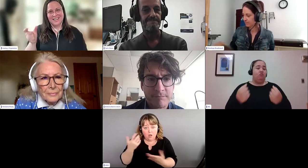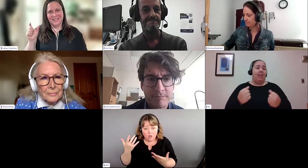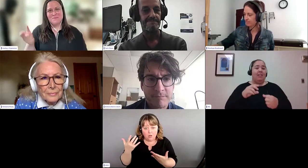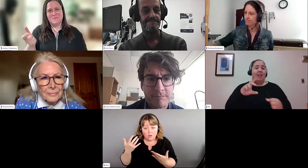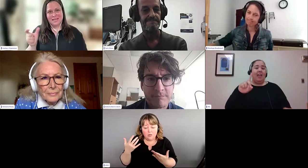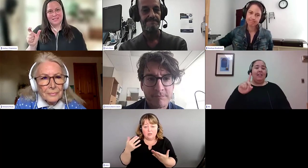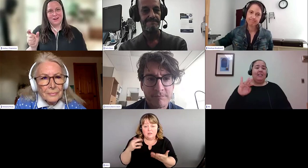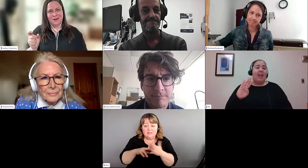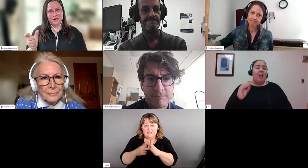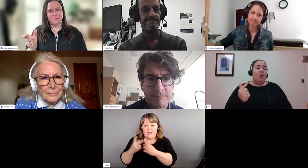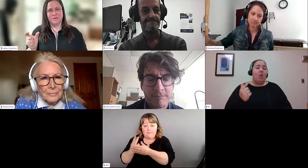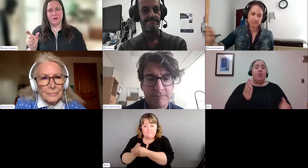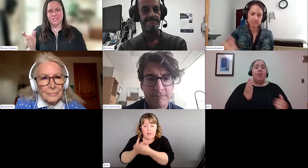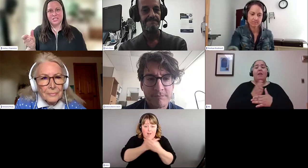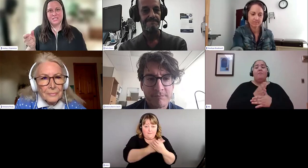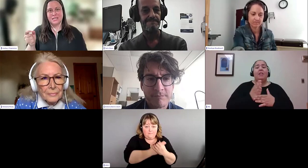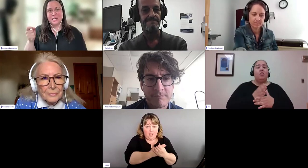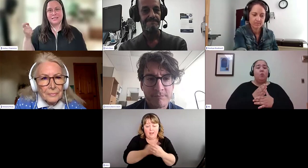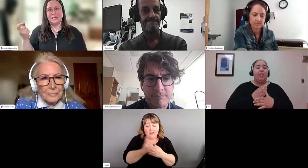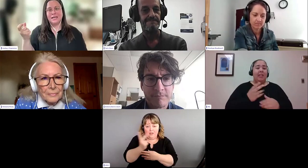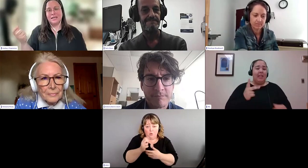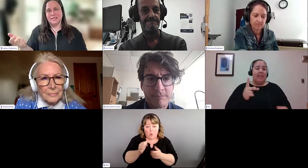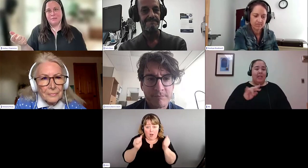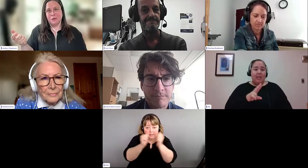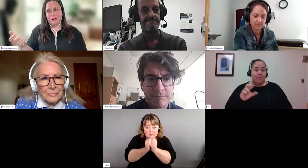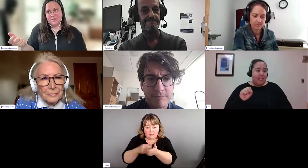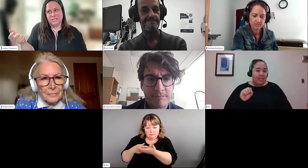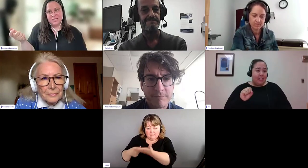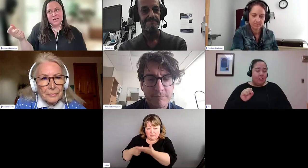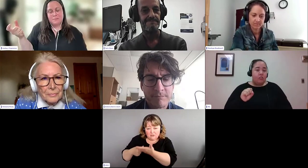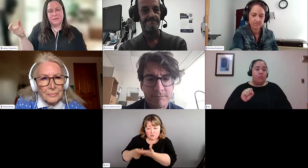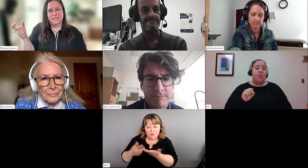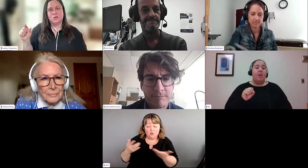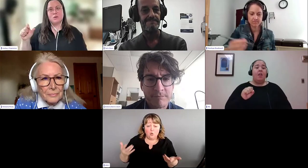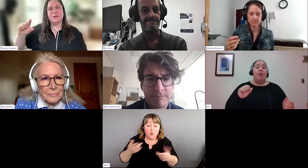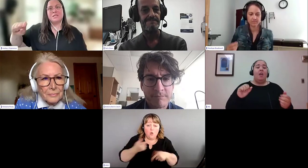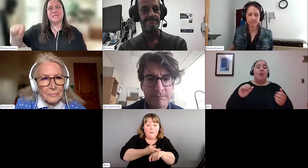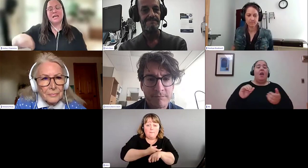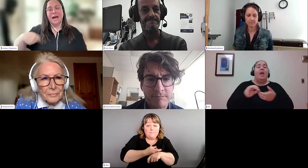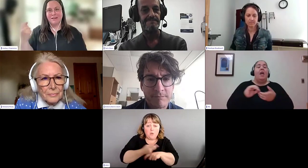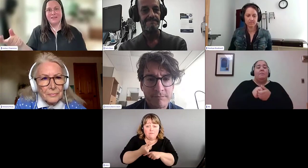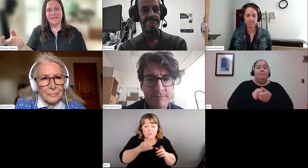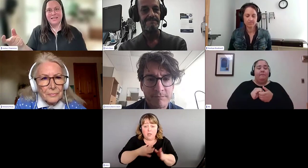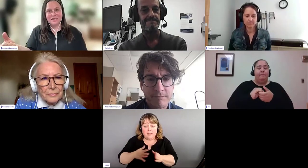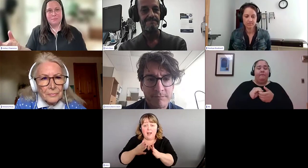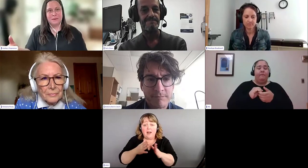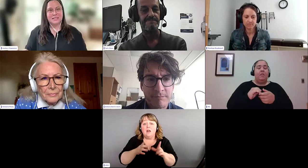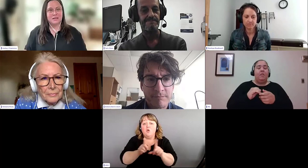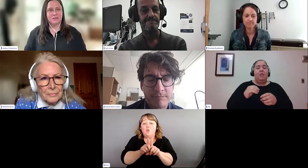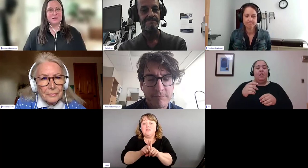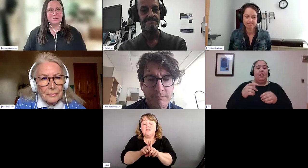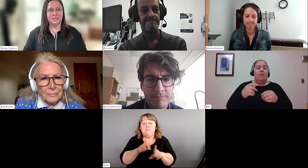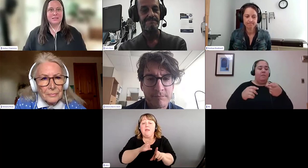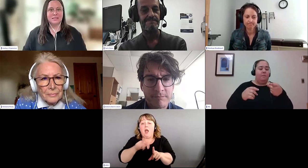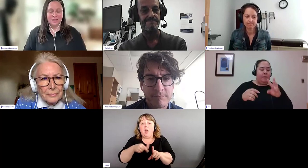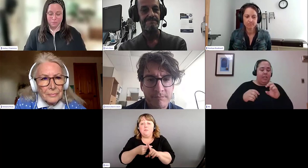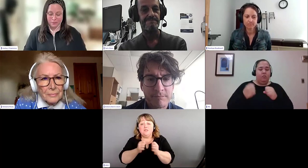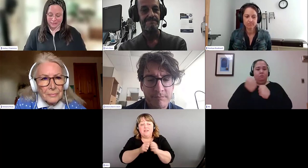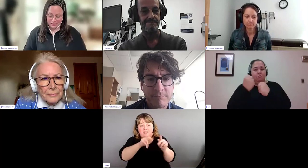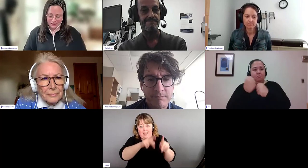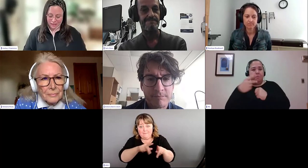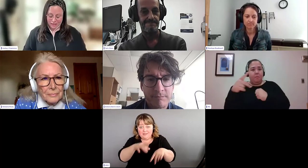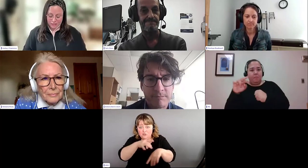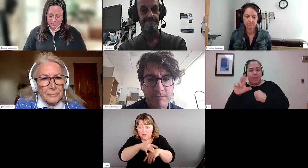between peers, accompanying peers, such as Farron and Ghislaine, and professionals, of course,